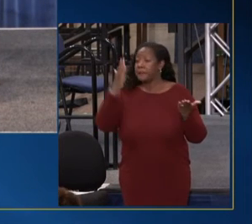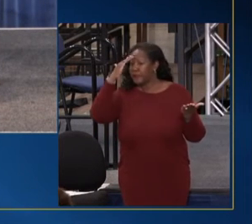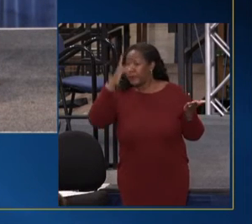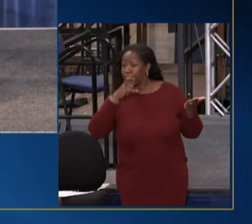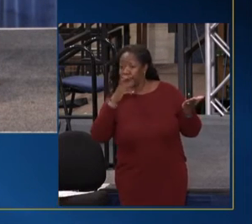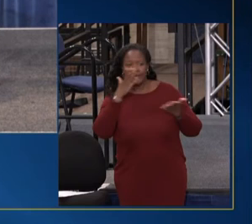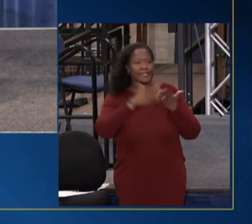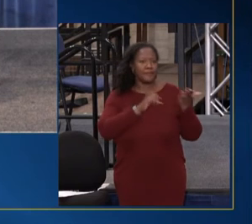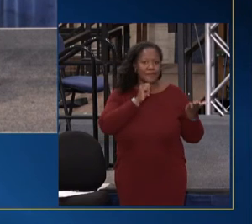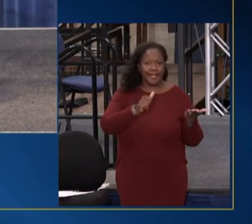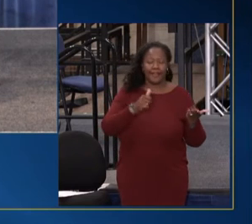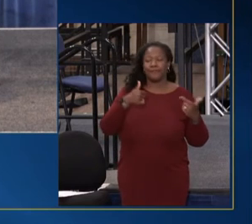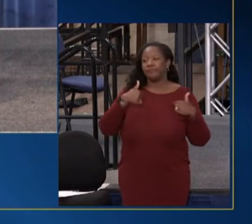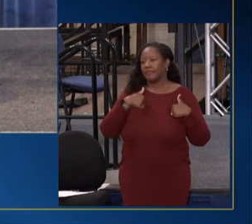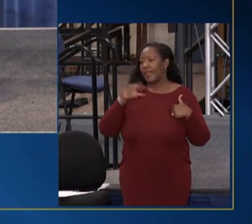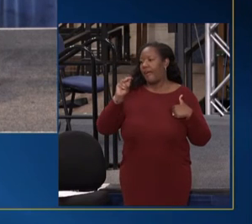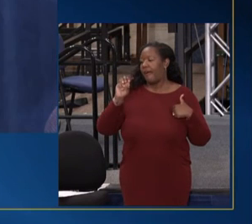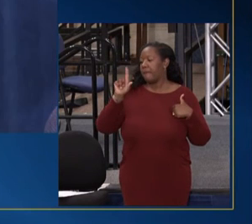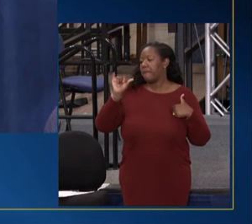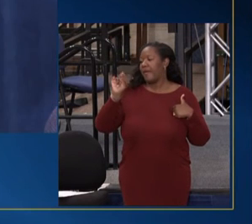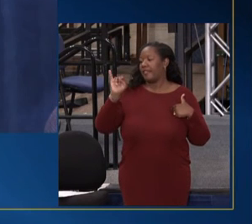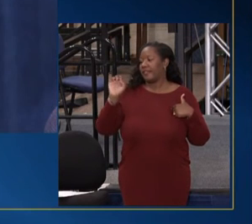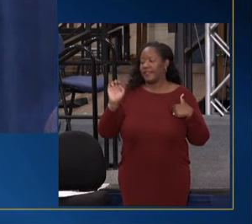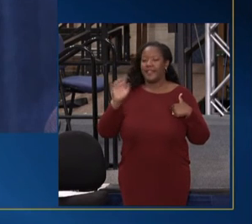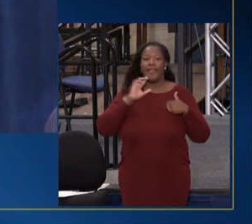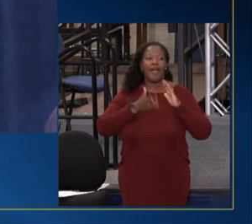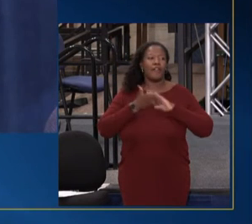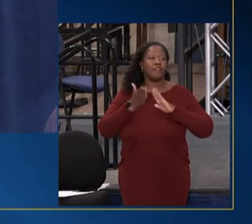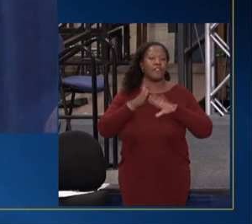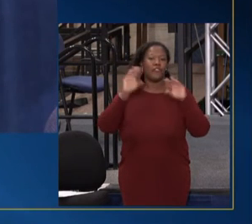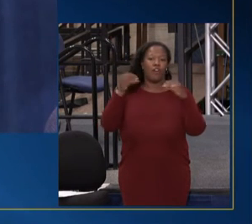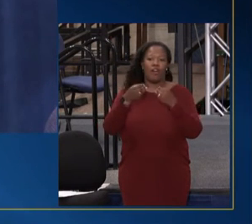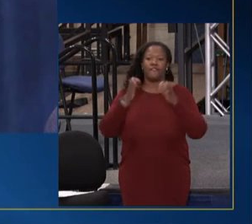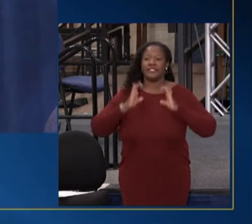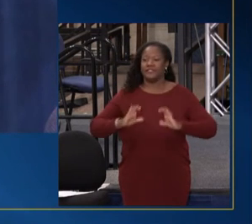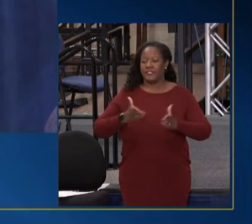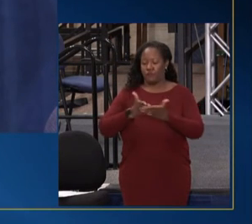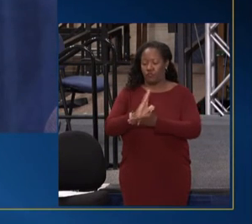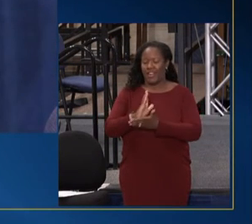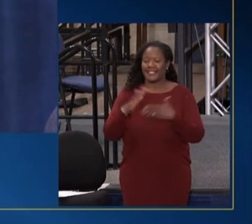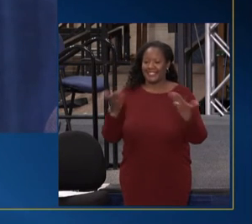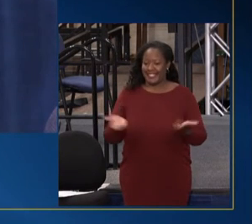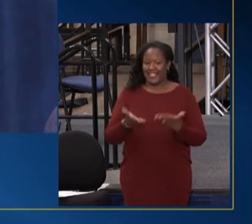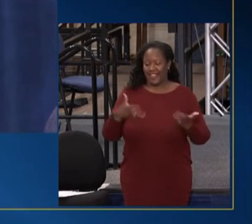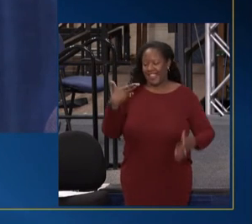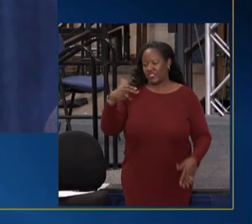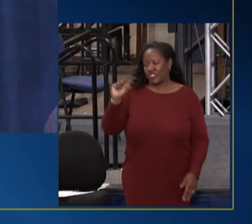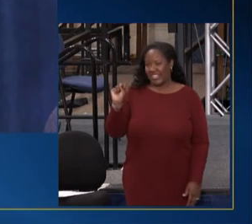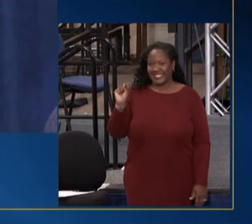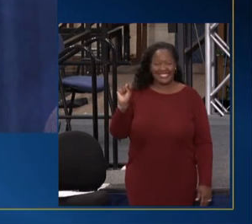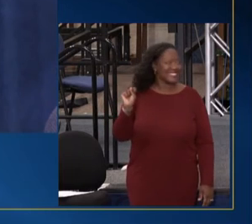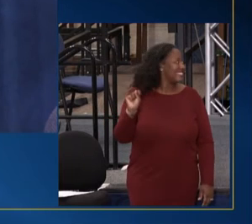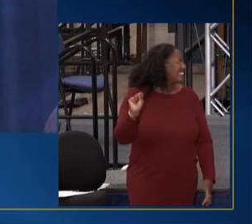am. So I'm Melanie Fontes Rayner. I run the Office for Civil Rights here at the Department of Health and Human Services.